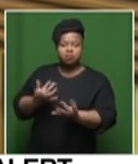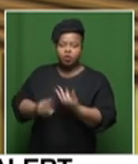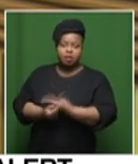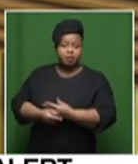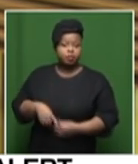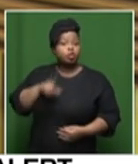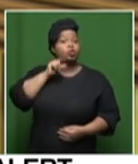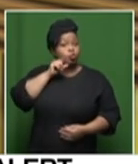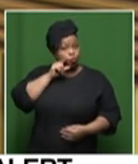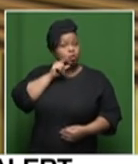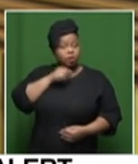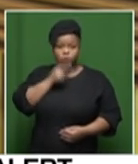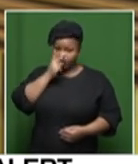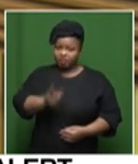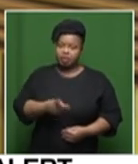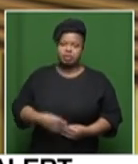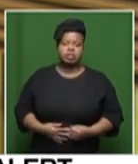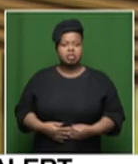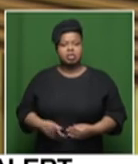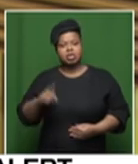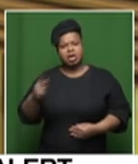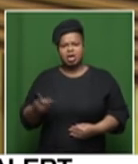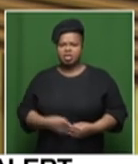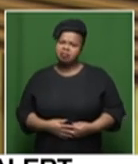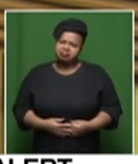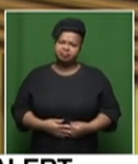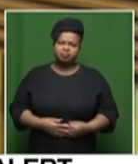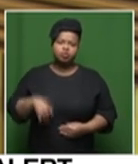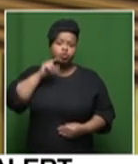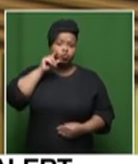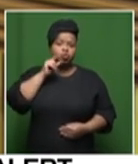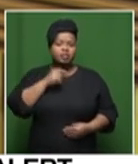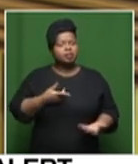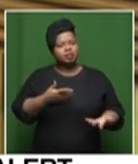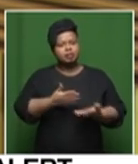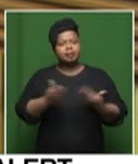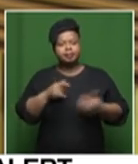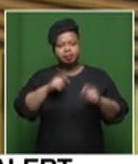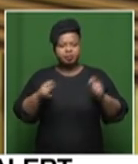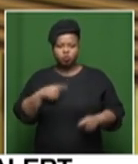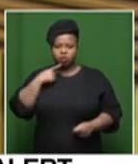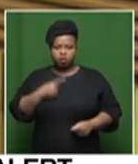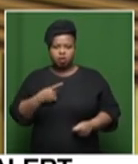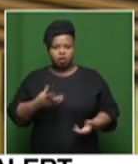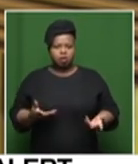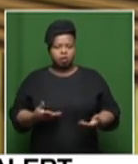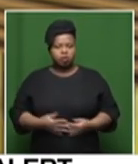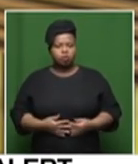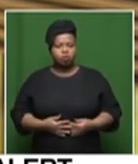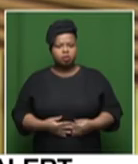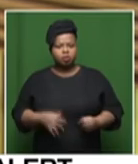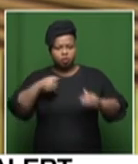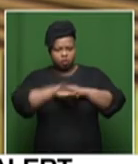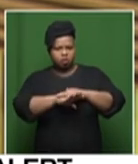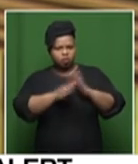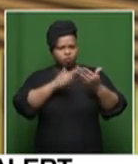Twitter is ablaze. We've seen some unconfirmed tweets where people are saying that people are being searched in certain towns and